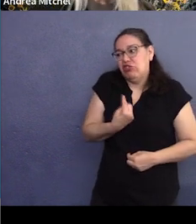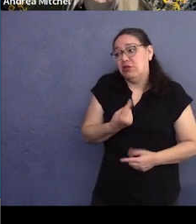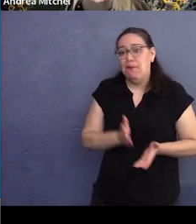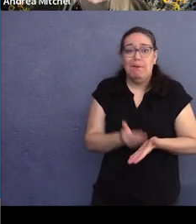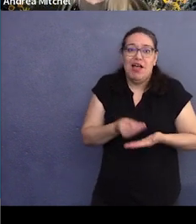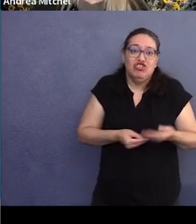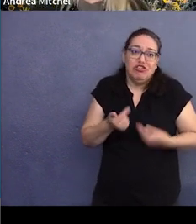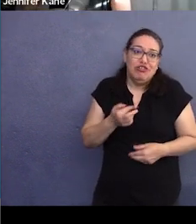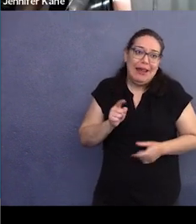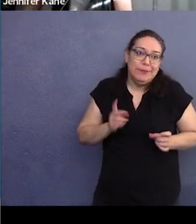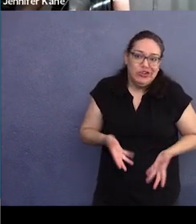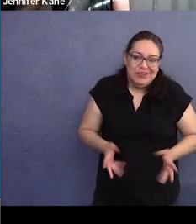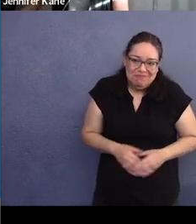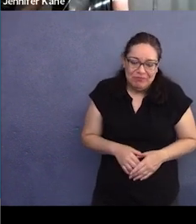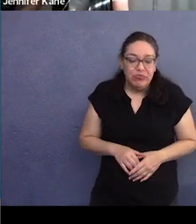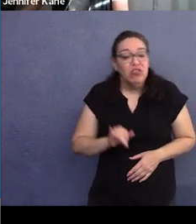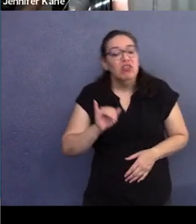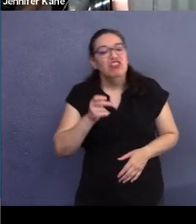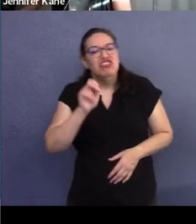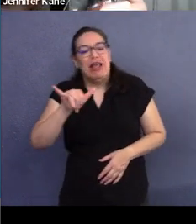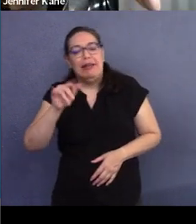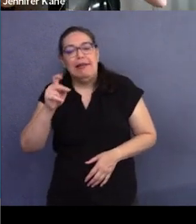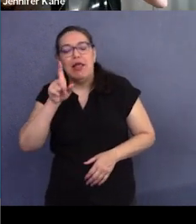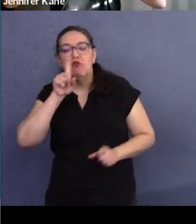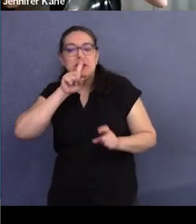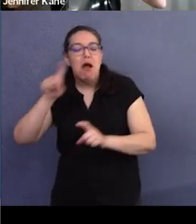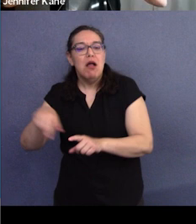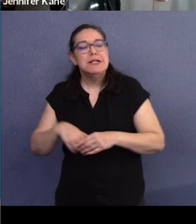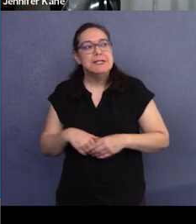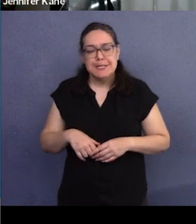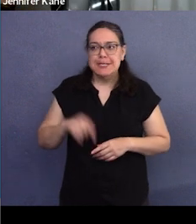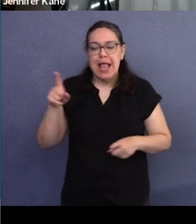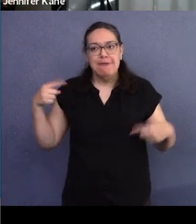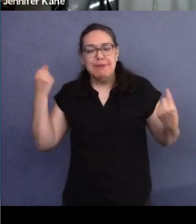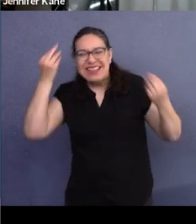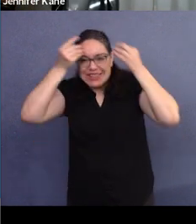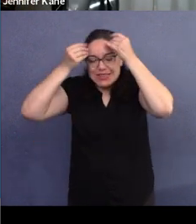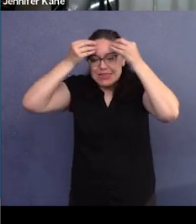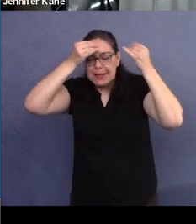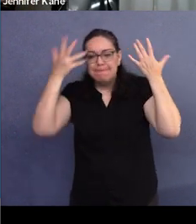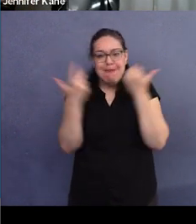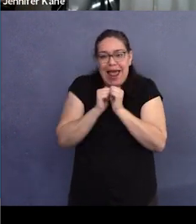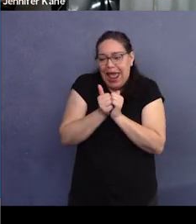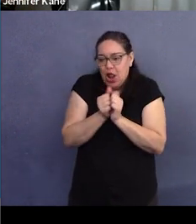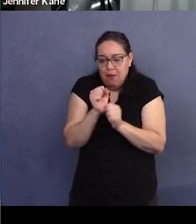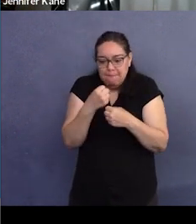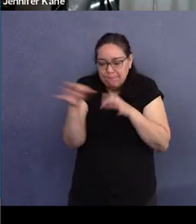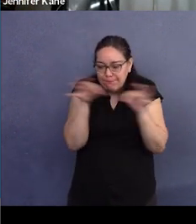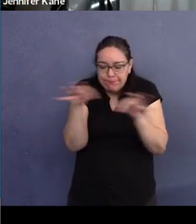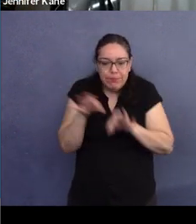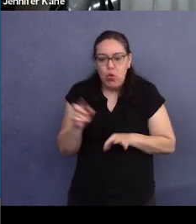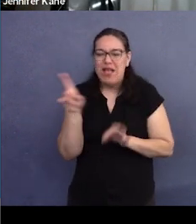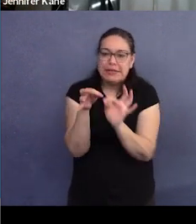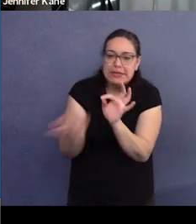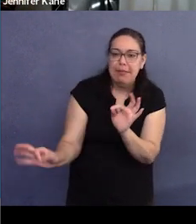person. I've been thinking about this, like, how do we make this like super simple to think about, right? And